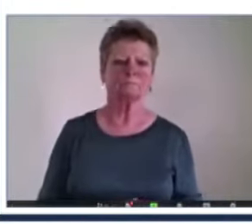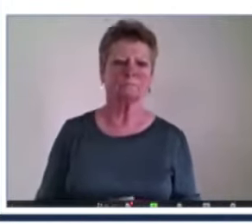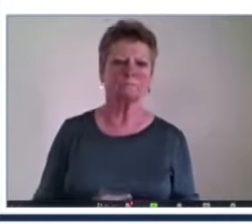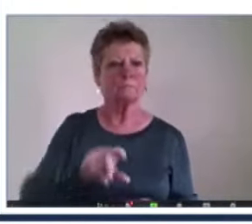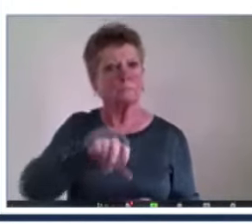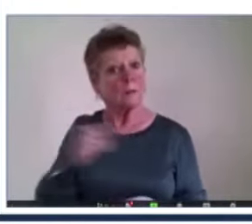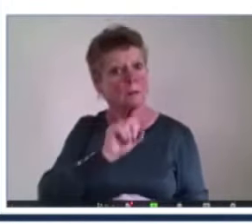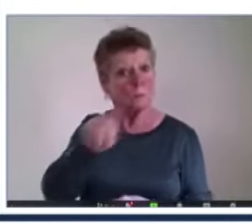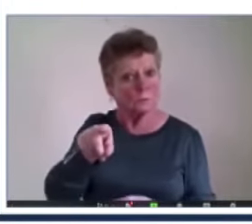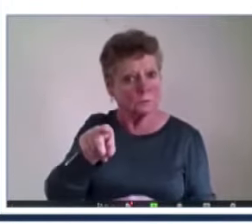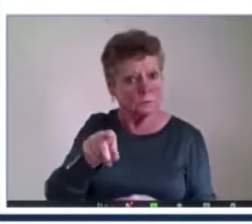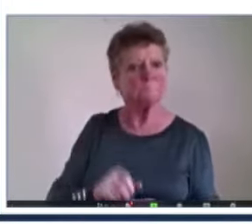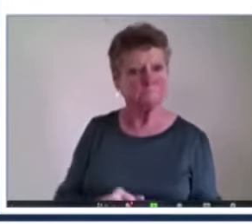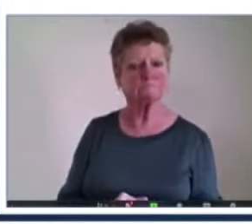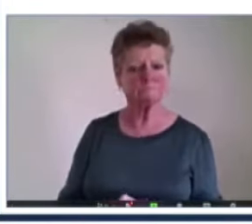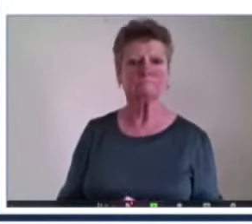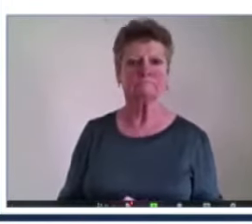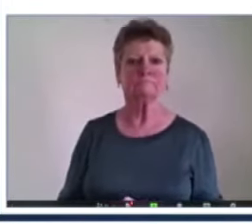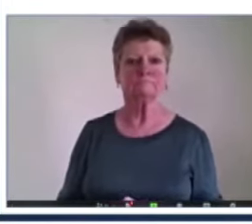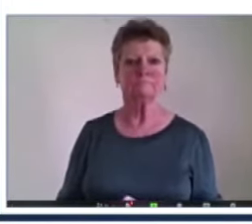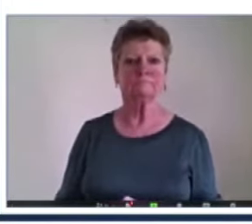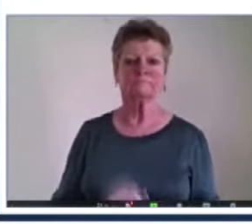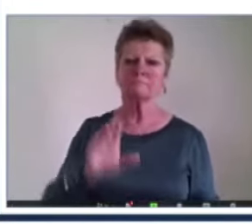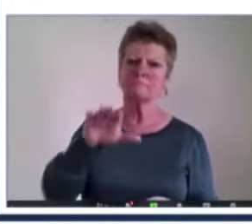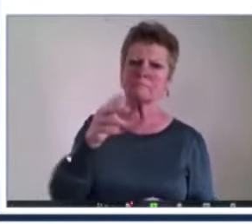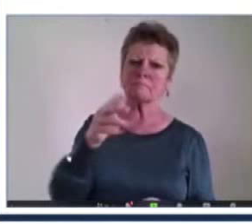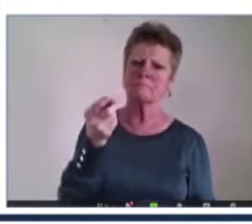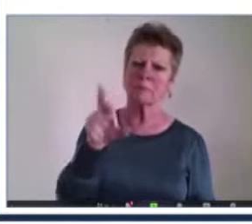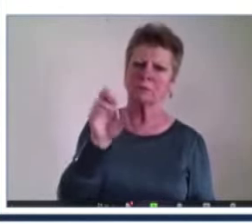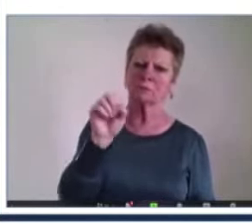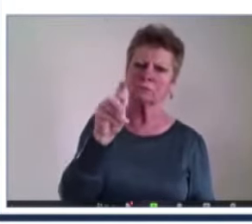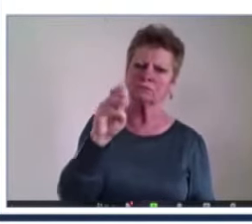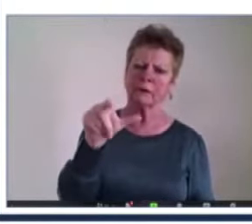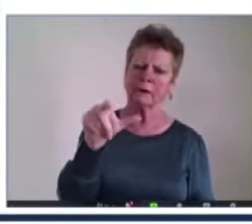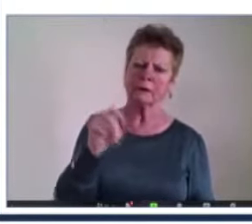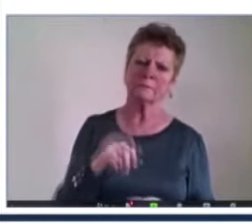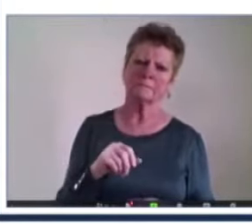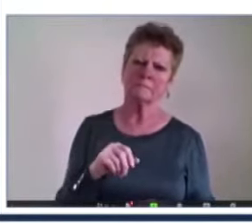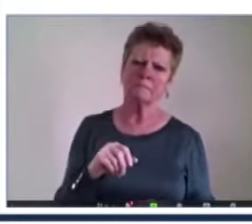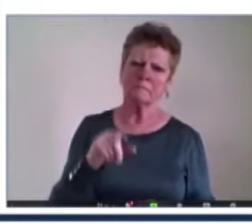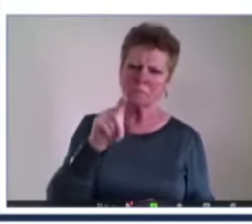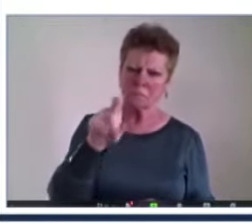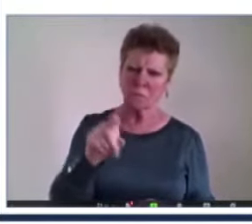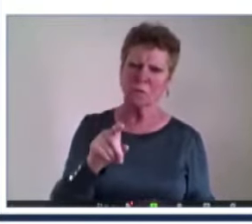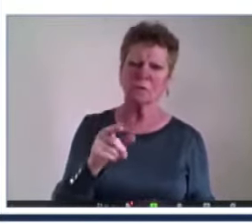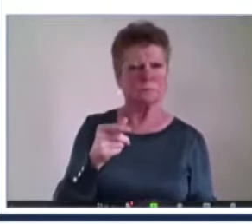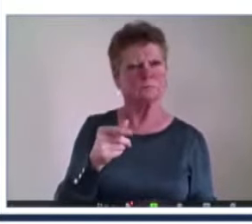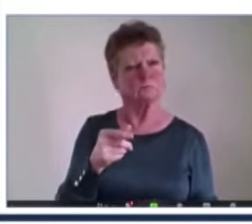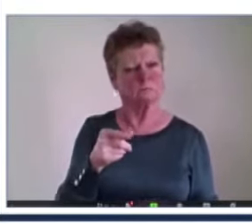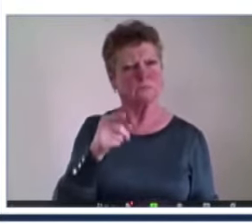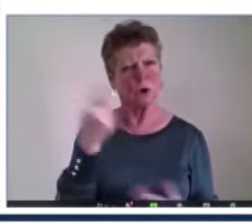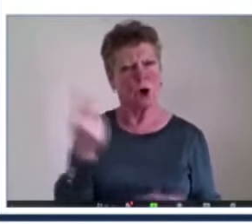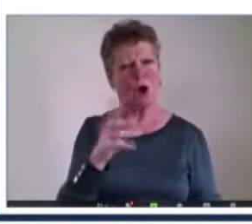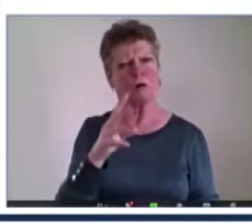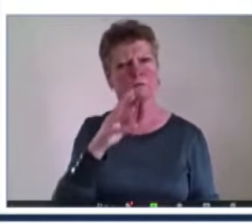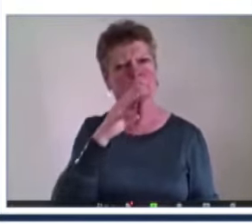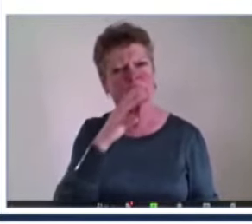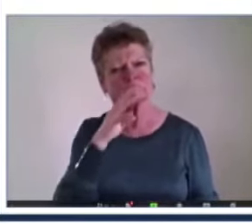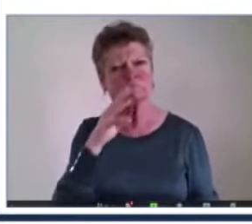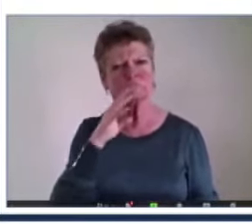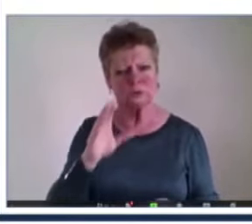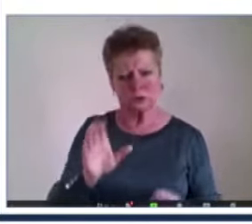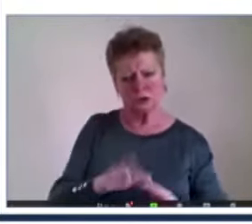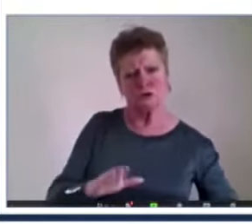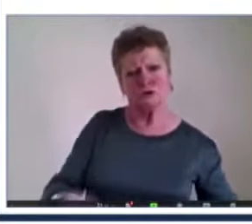Marla. Dr. Strang, as you have said numerous times, children are at low risk